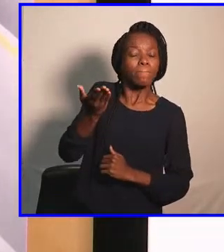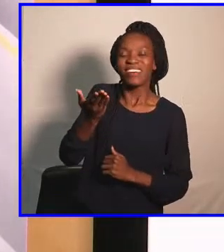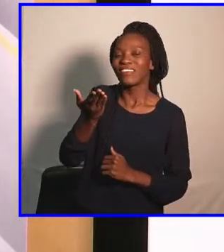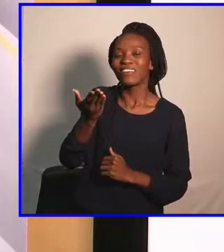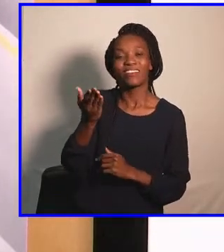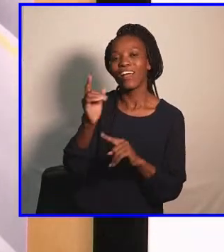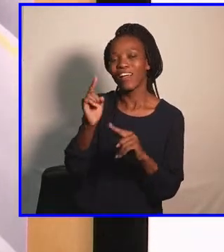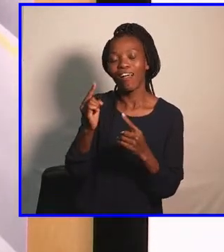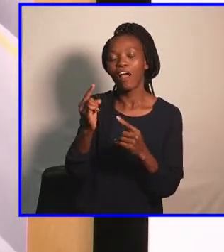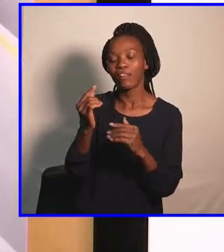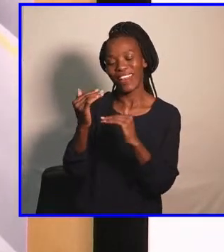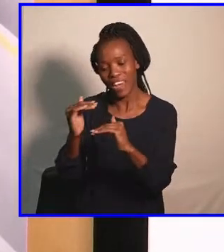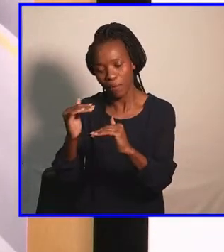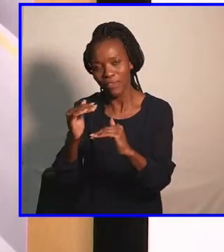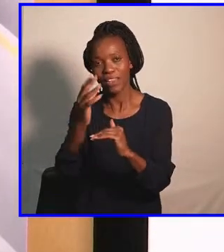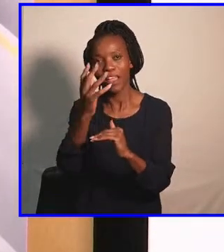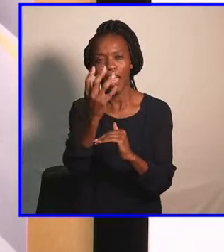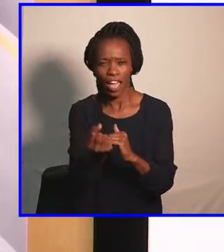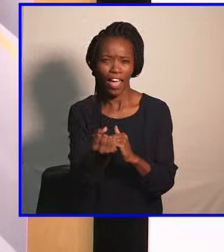established